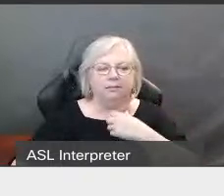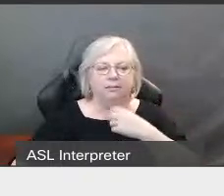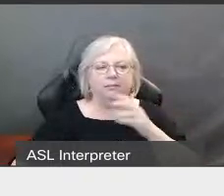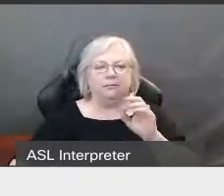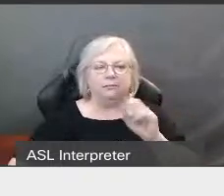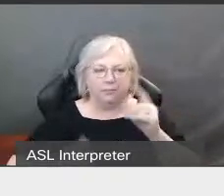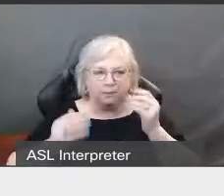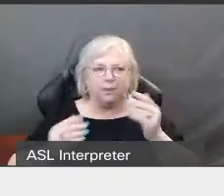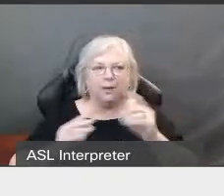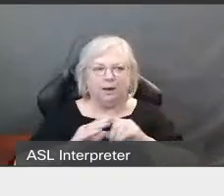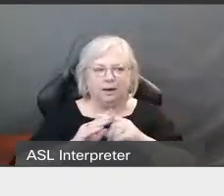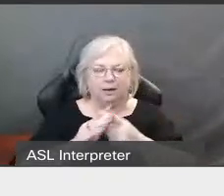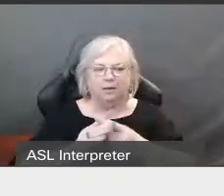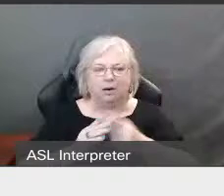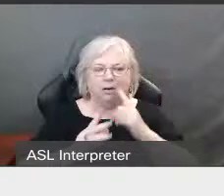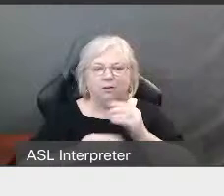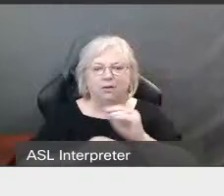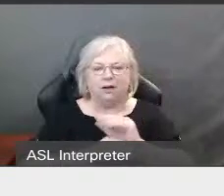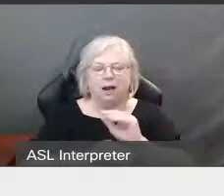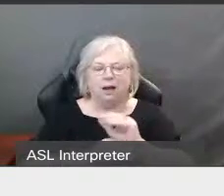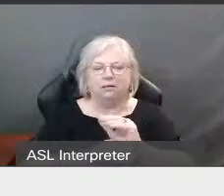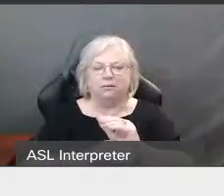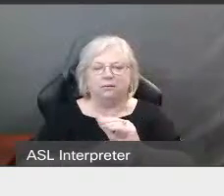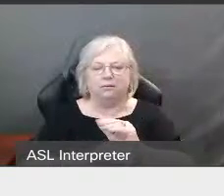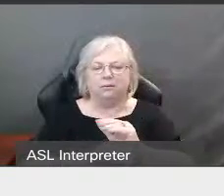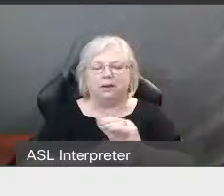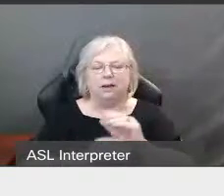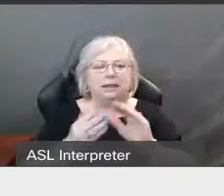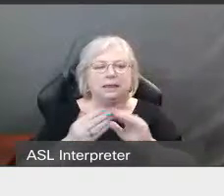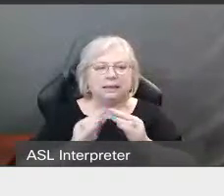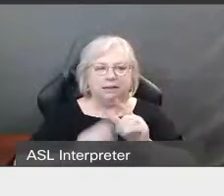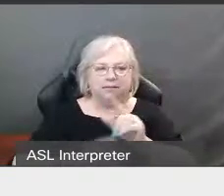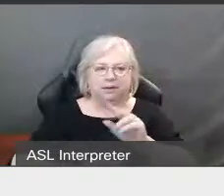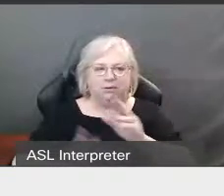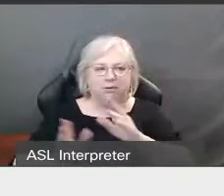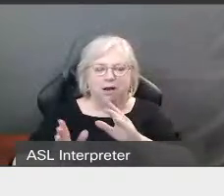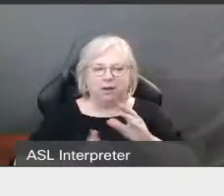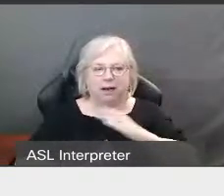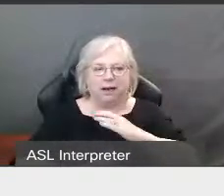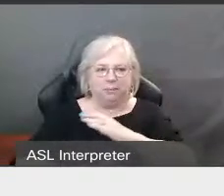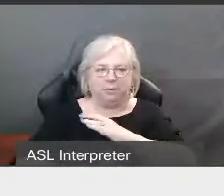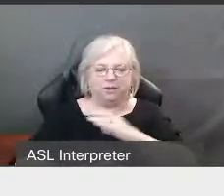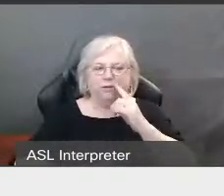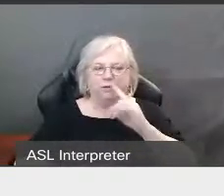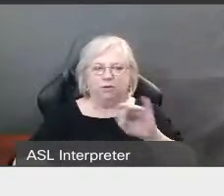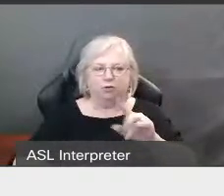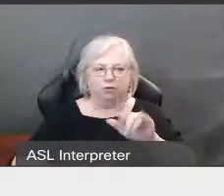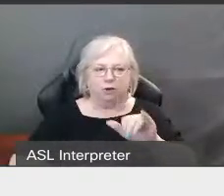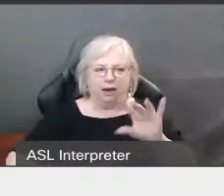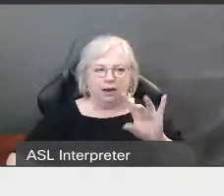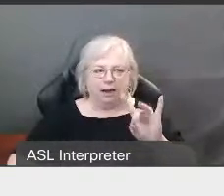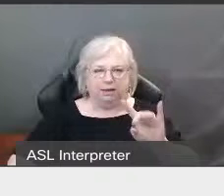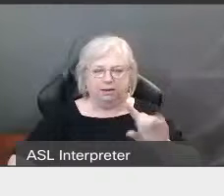Okay, we'll go ahead and get started for tonight's City of Little Rock Planning Commission meeting for July 8th,